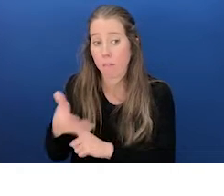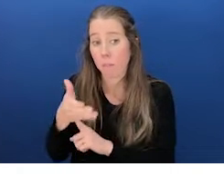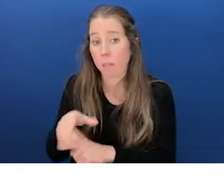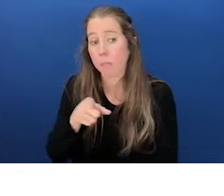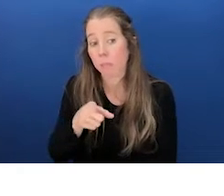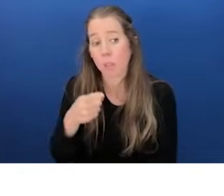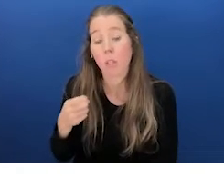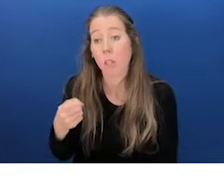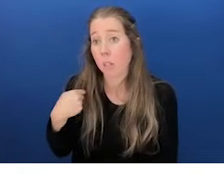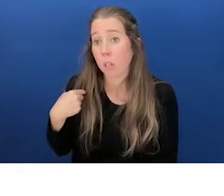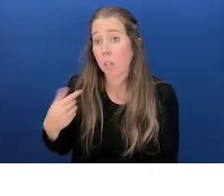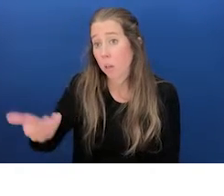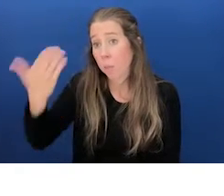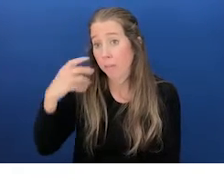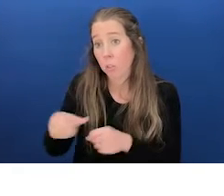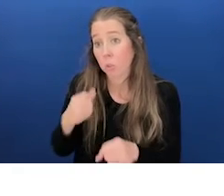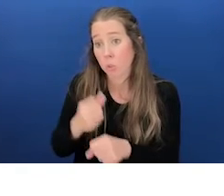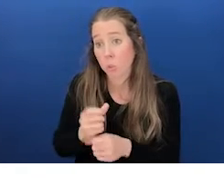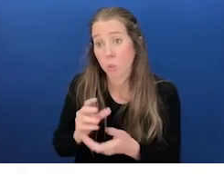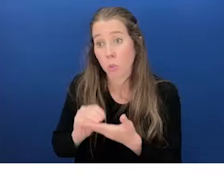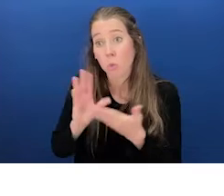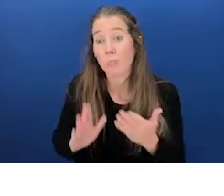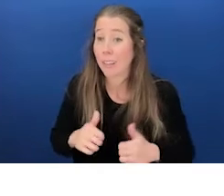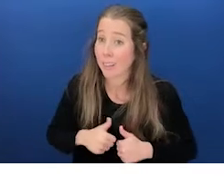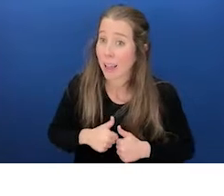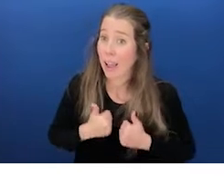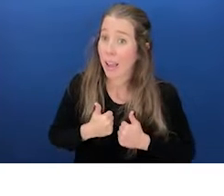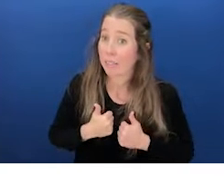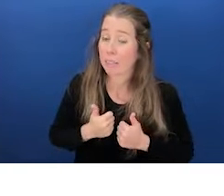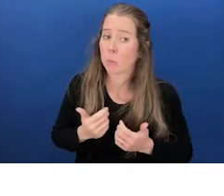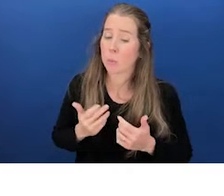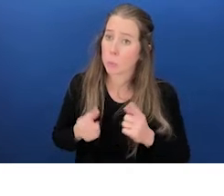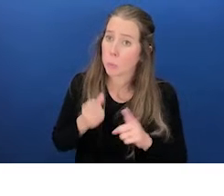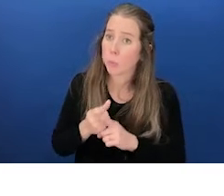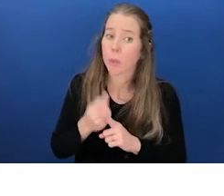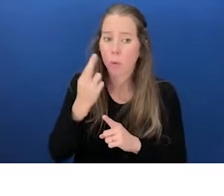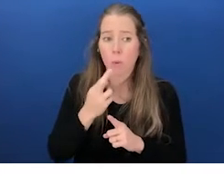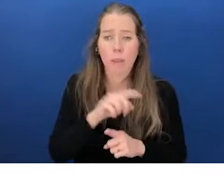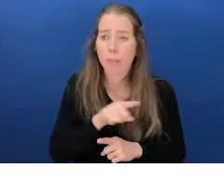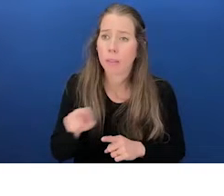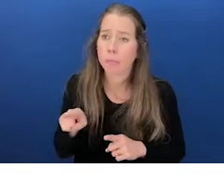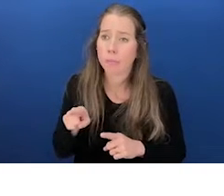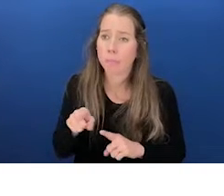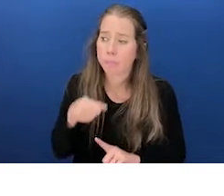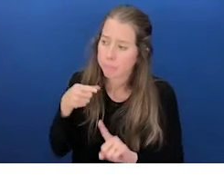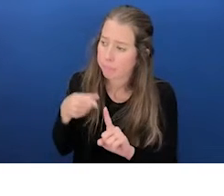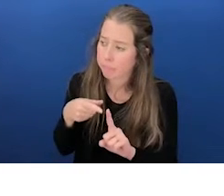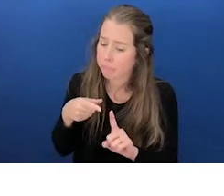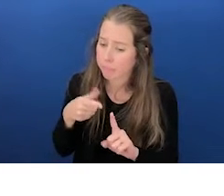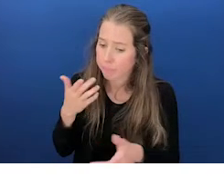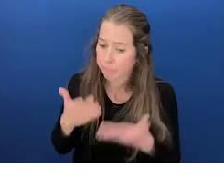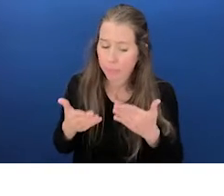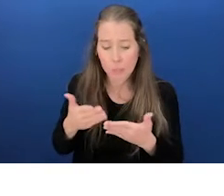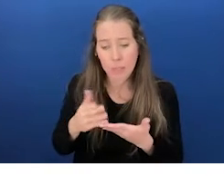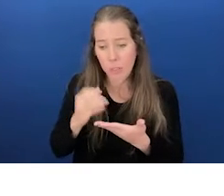in previous years saved students' lives because they are at a point where the student is at the